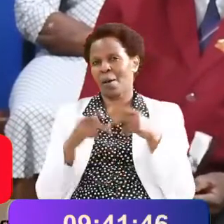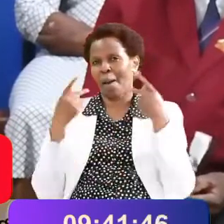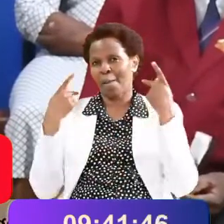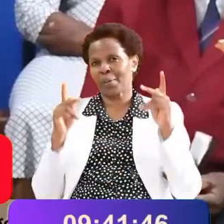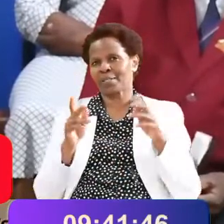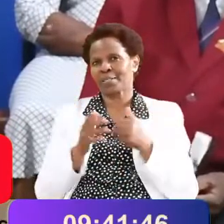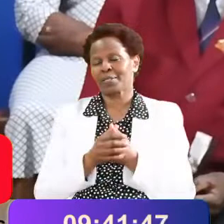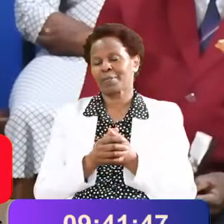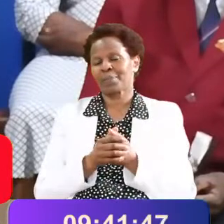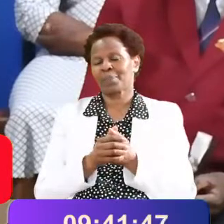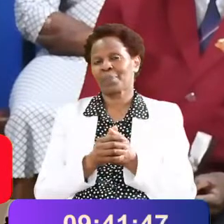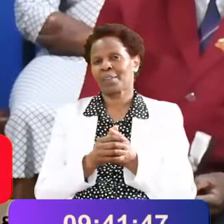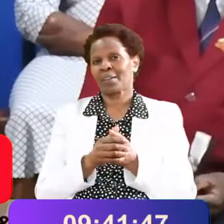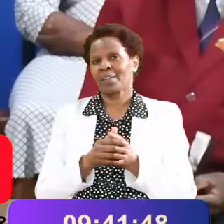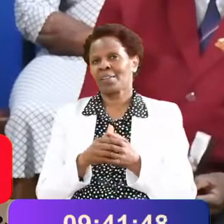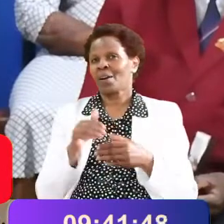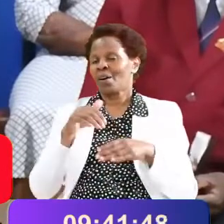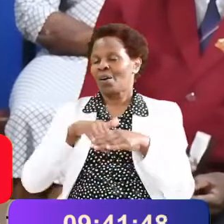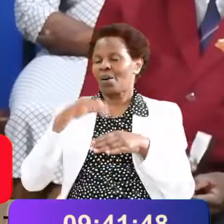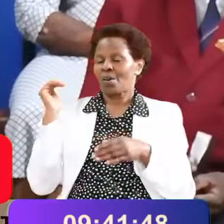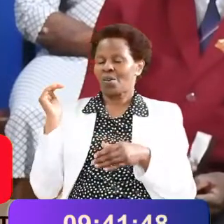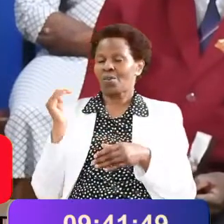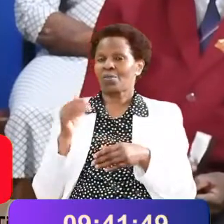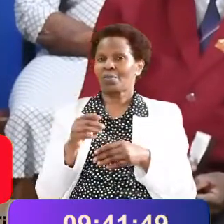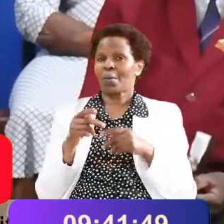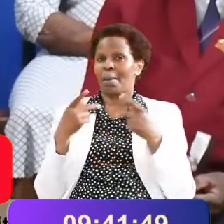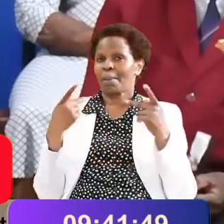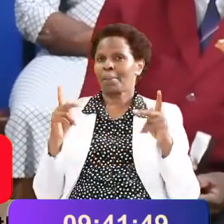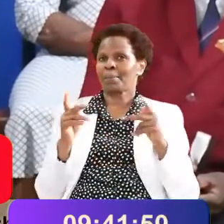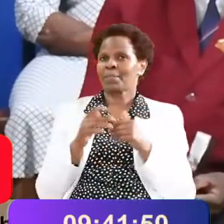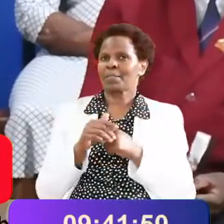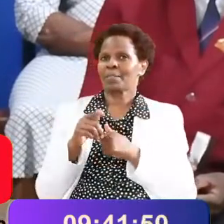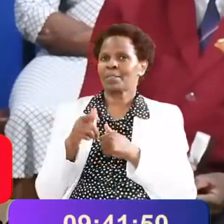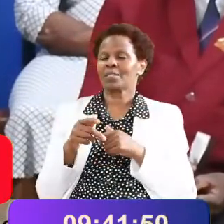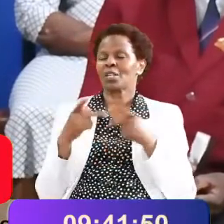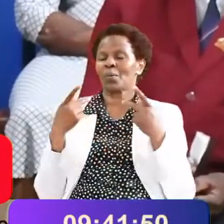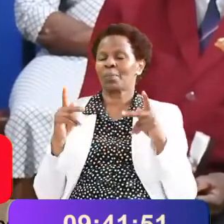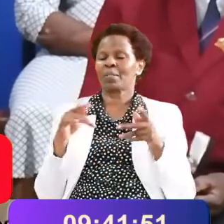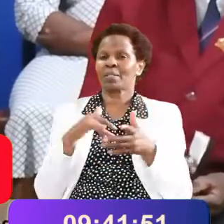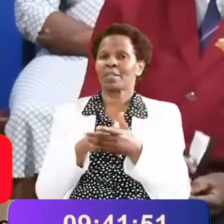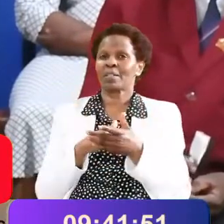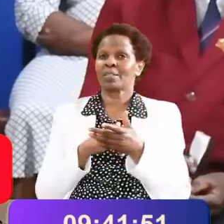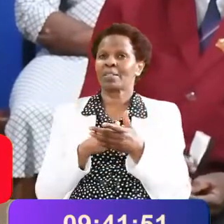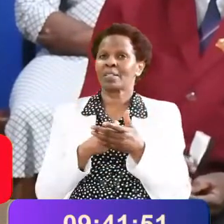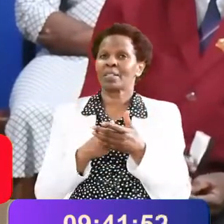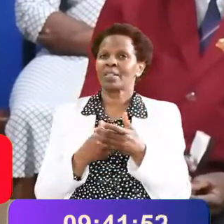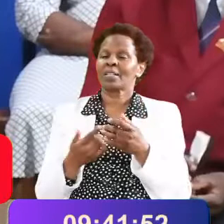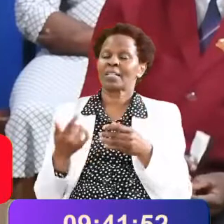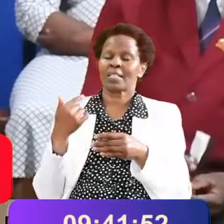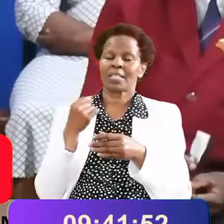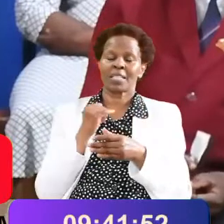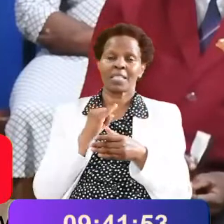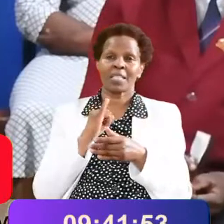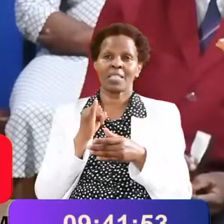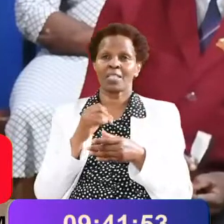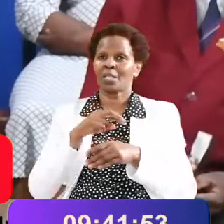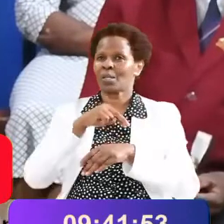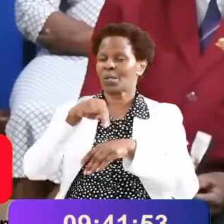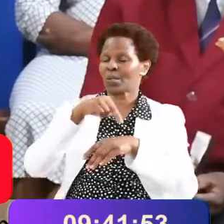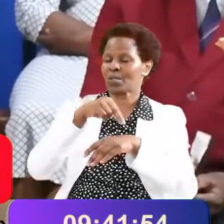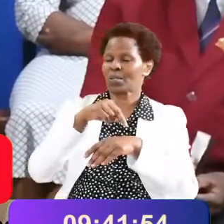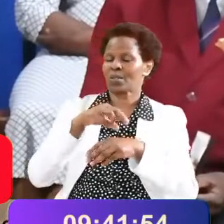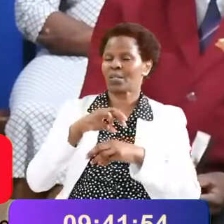peace. And when you talk about external peace, this is the peace that occurs in society, in the nations, and the